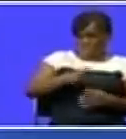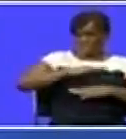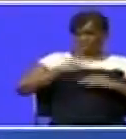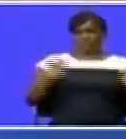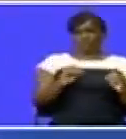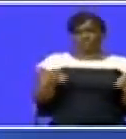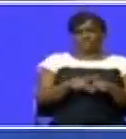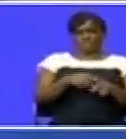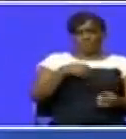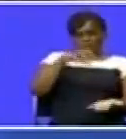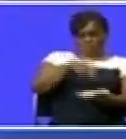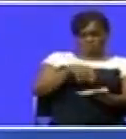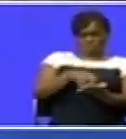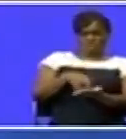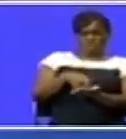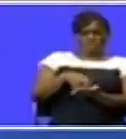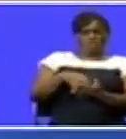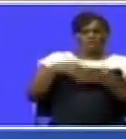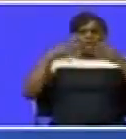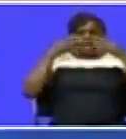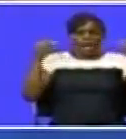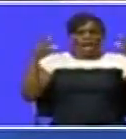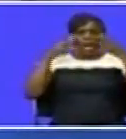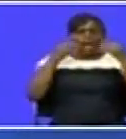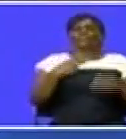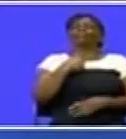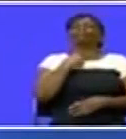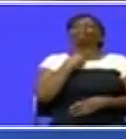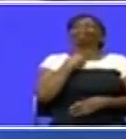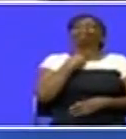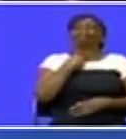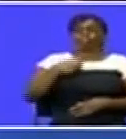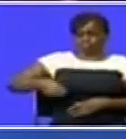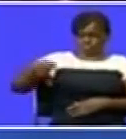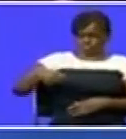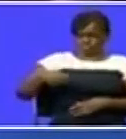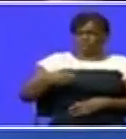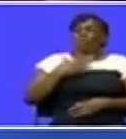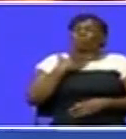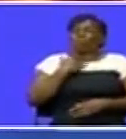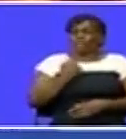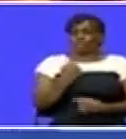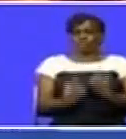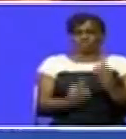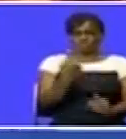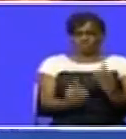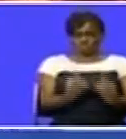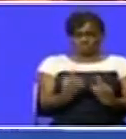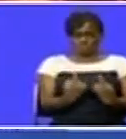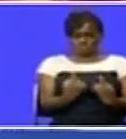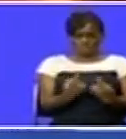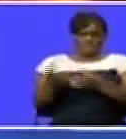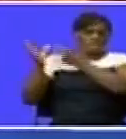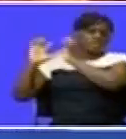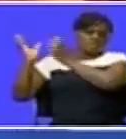was this one. A desperate cat was trapped in a jerrycan, with superstition poured in plenty, with some wanting to lynch it. Labuda vile vitu